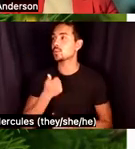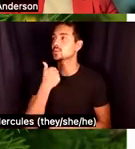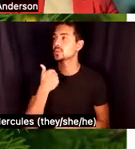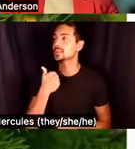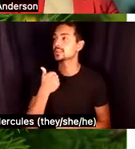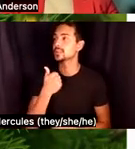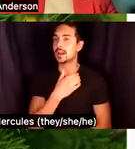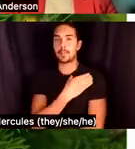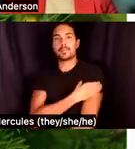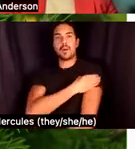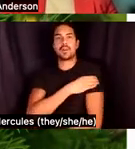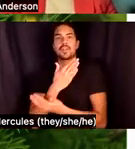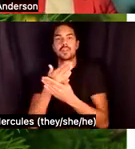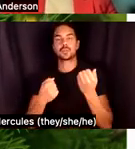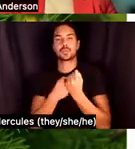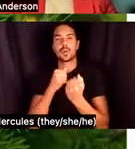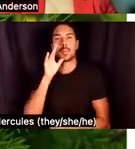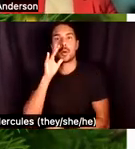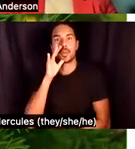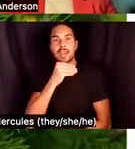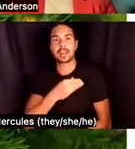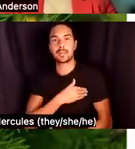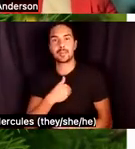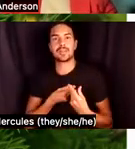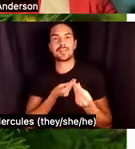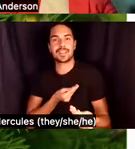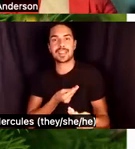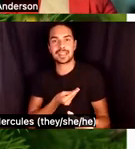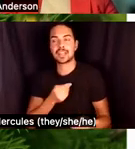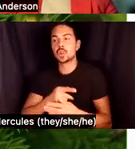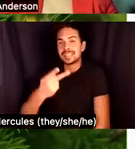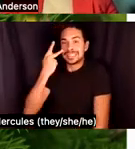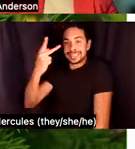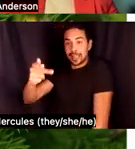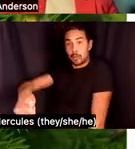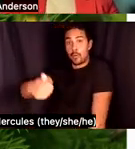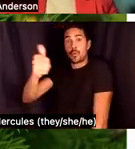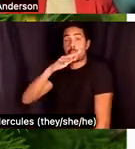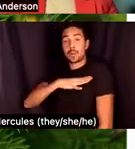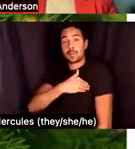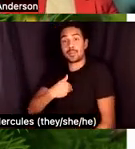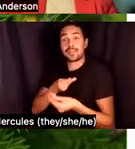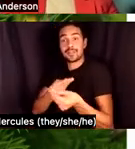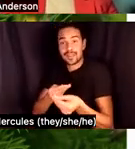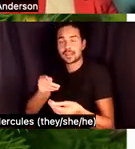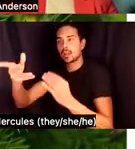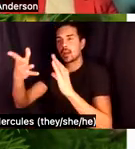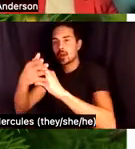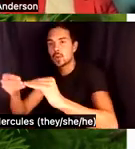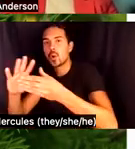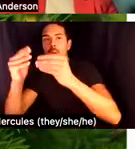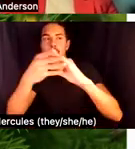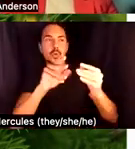powerful things to support mothers in breastfeeding is to see other women breastfeeding. And all of these women had stories about their own